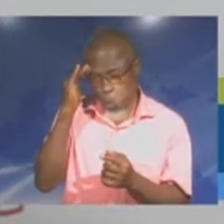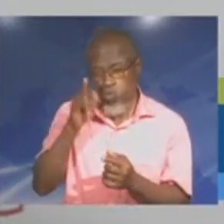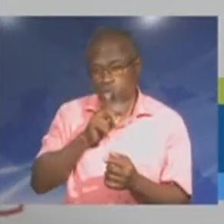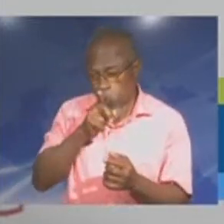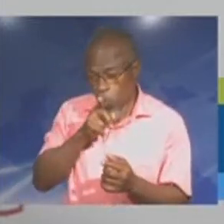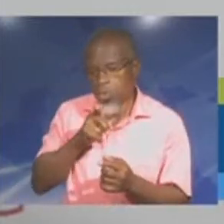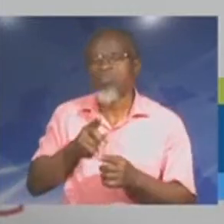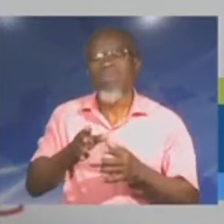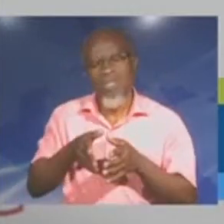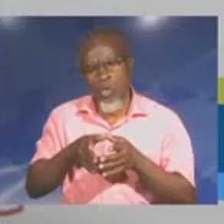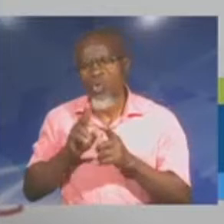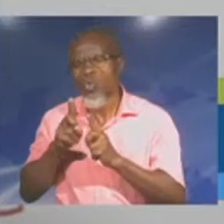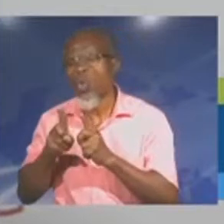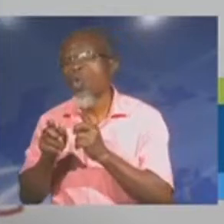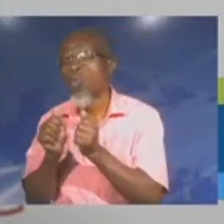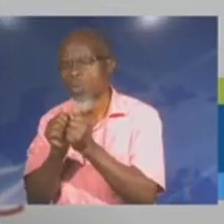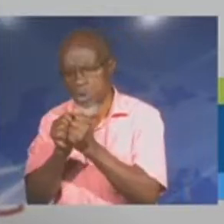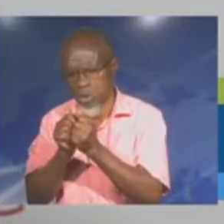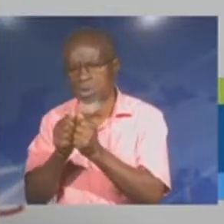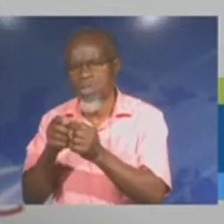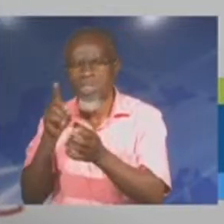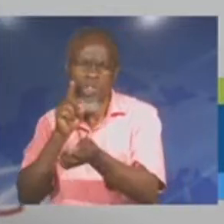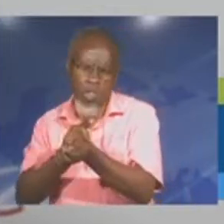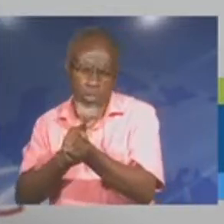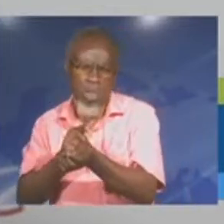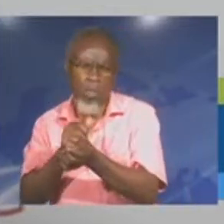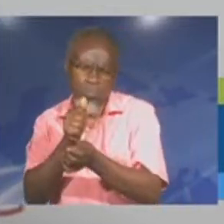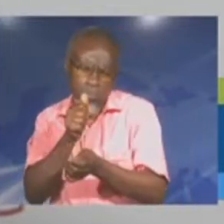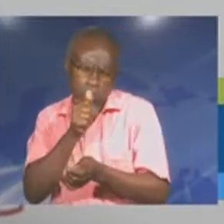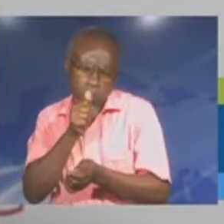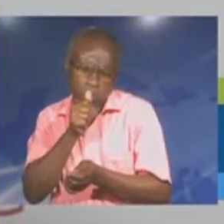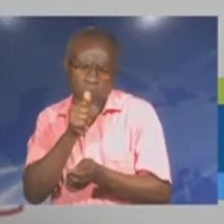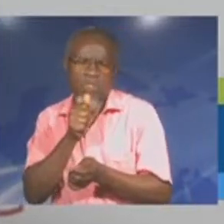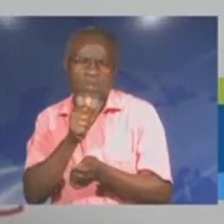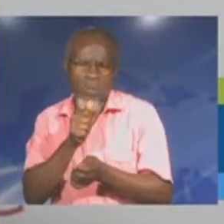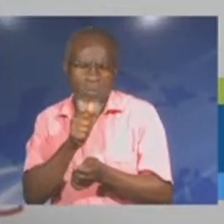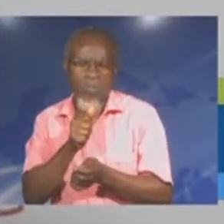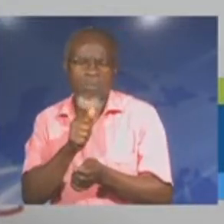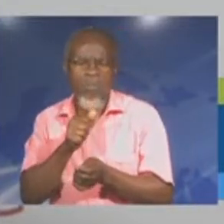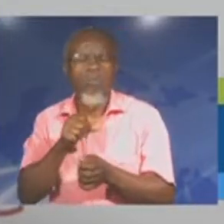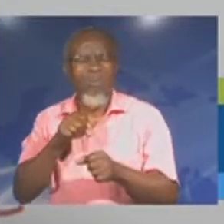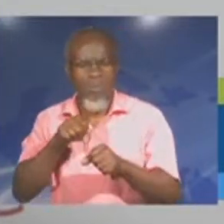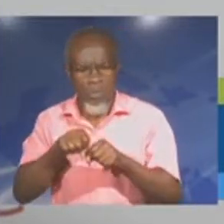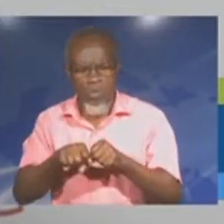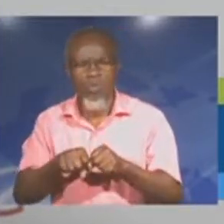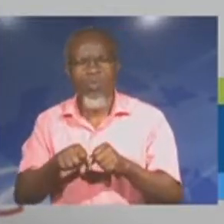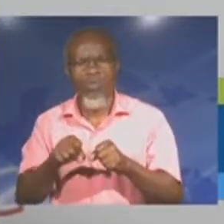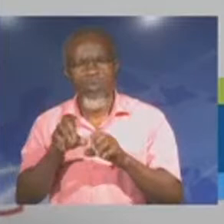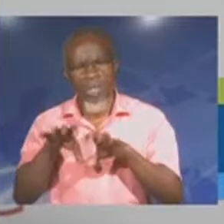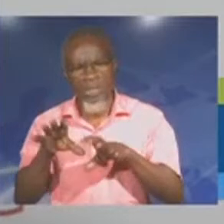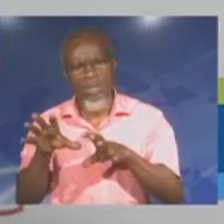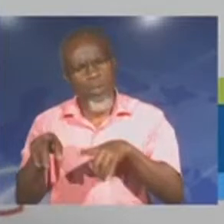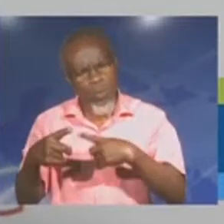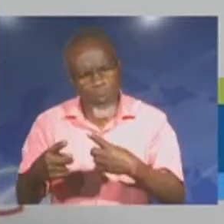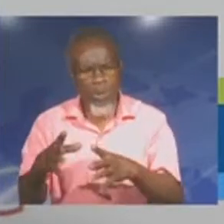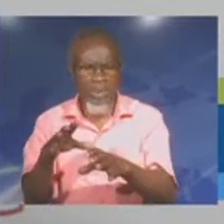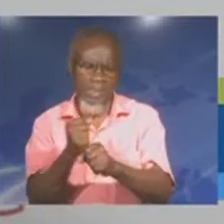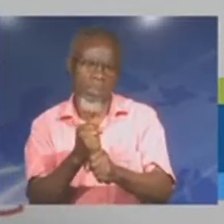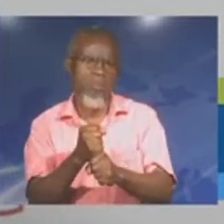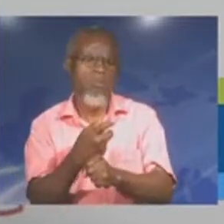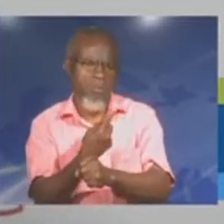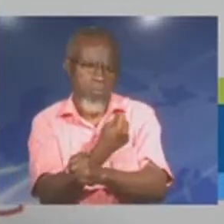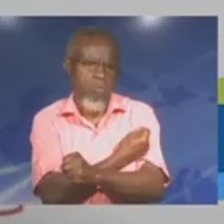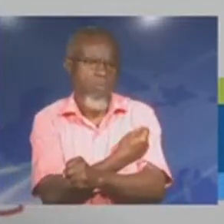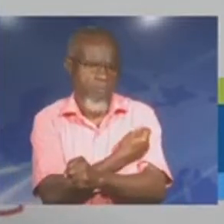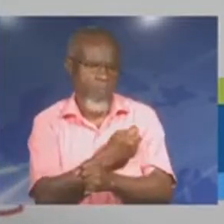physician. Those boosters are highly recommended for those subpopulations of the 12